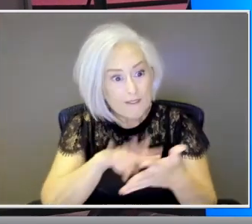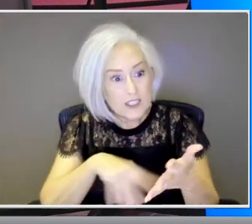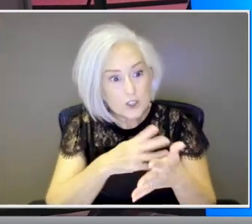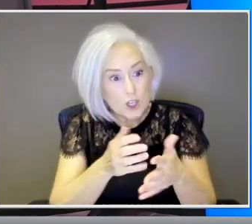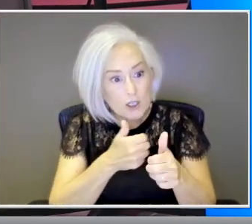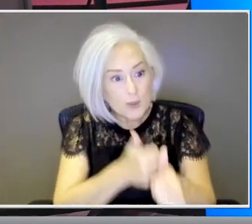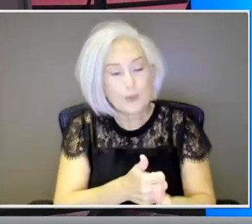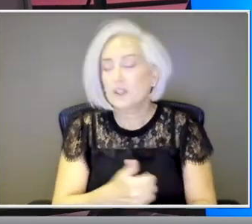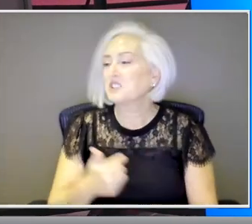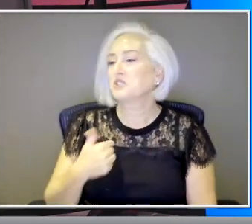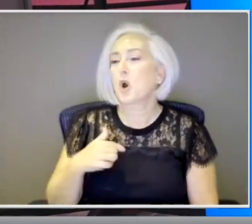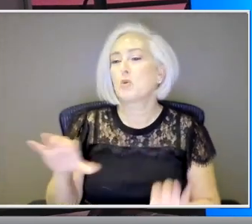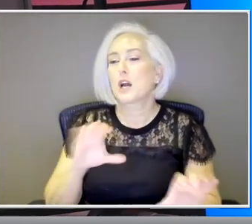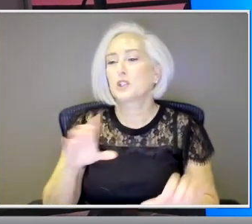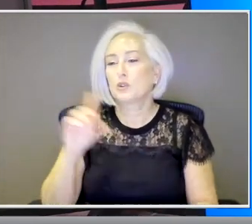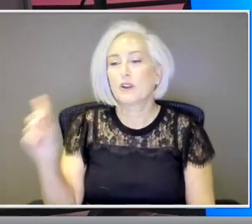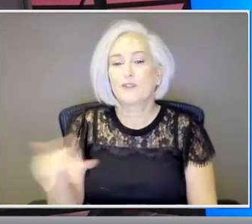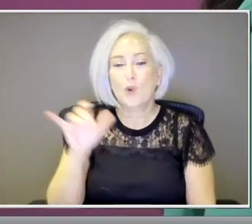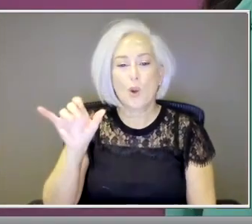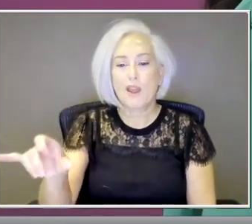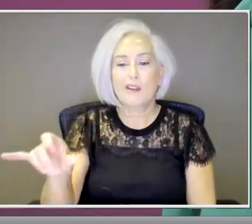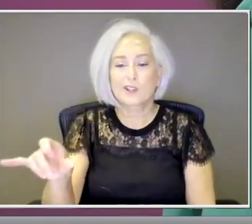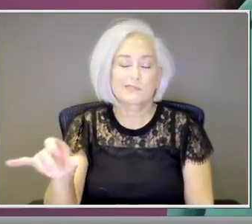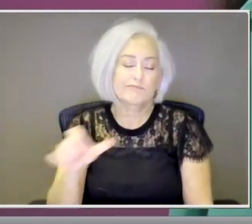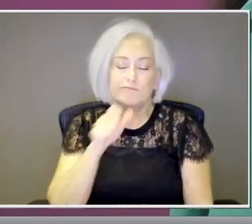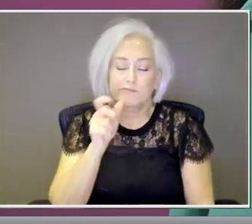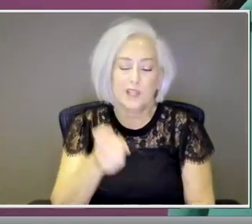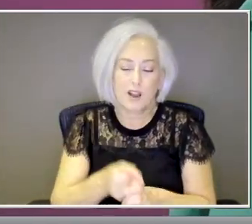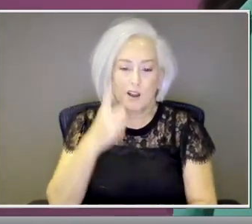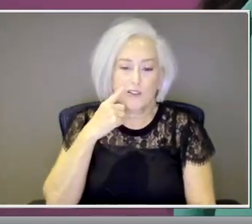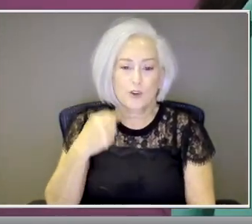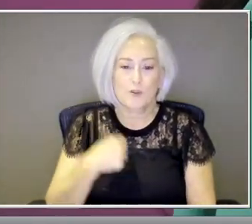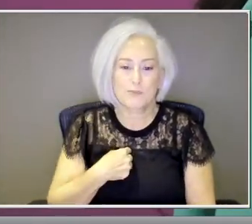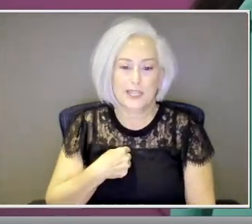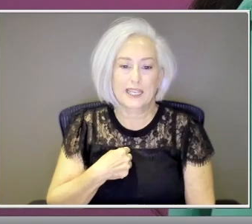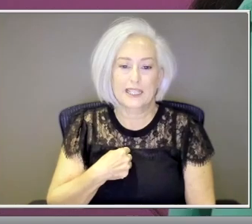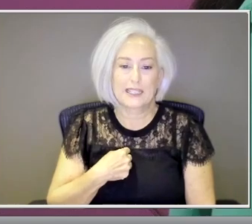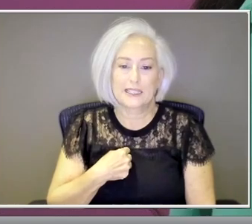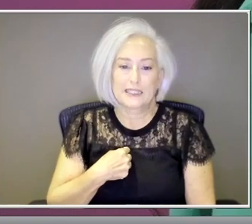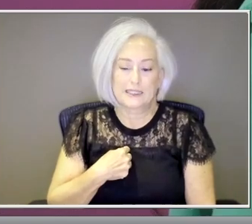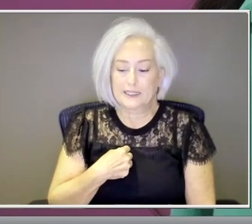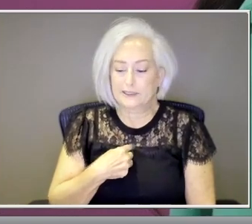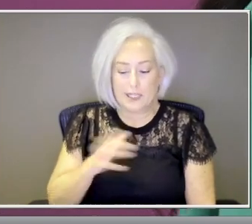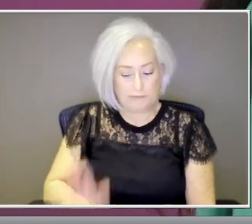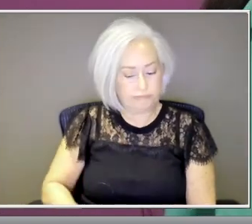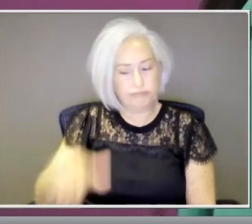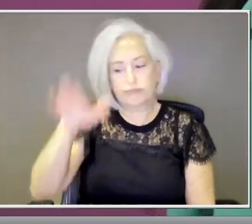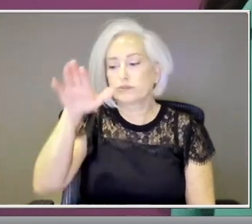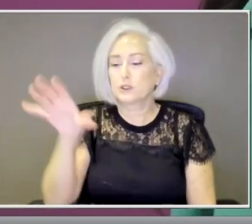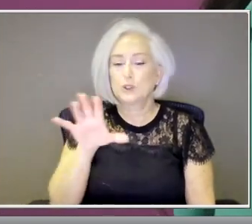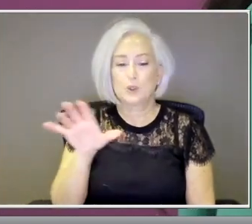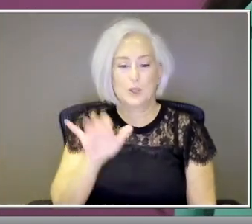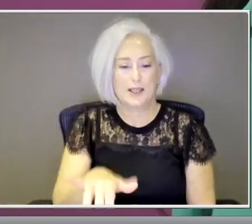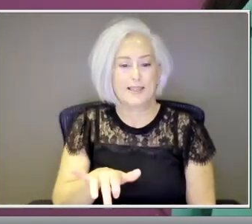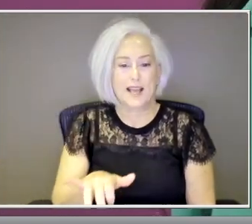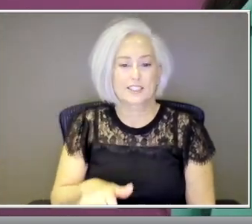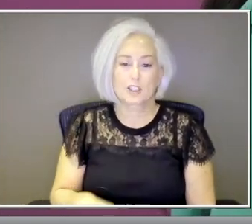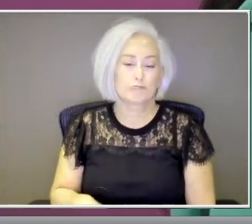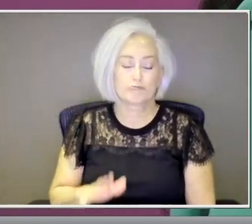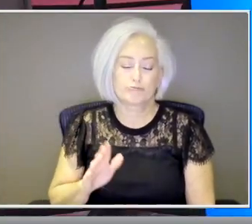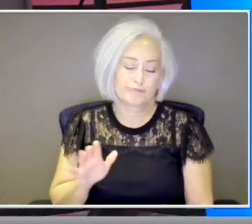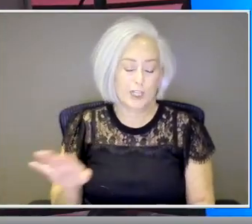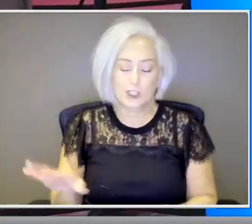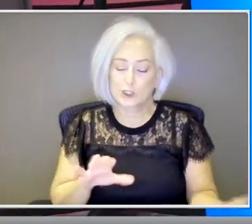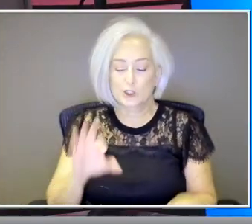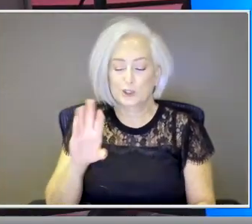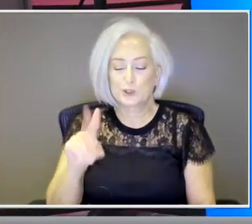this forever, so it's not difficult for me. I've never known anything different. So no, I just do it. At what point